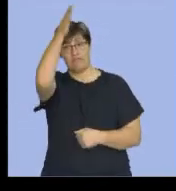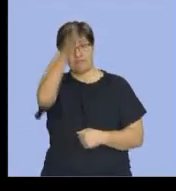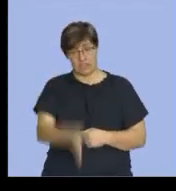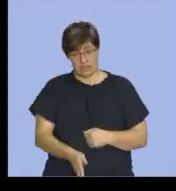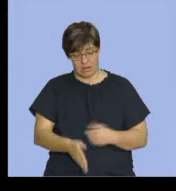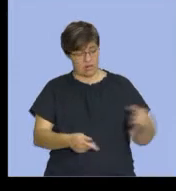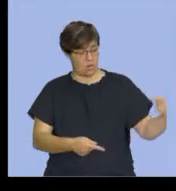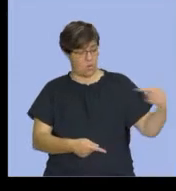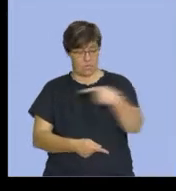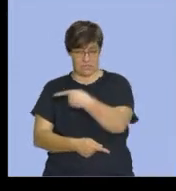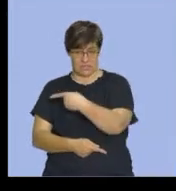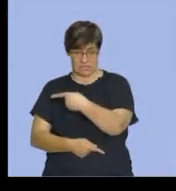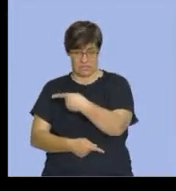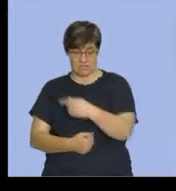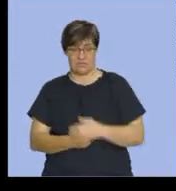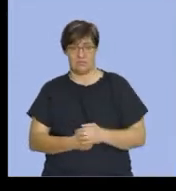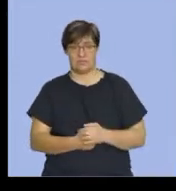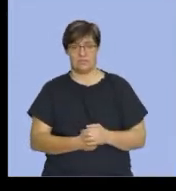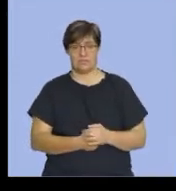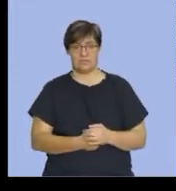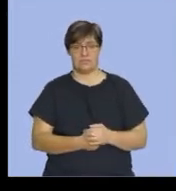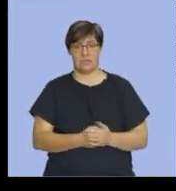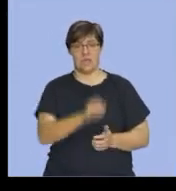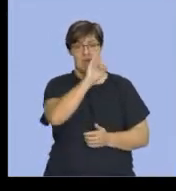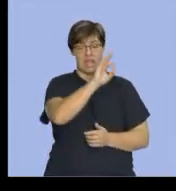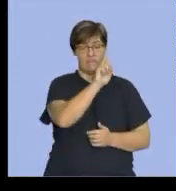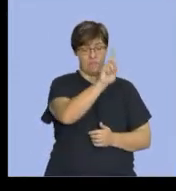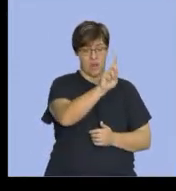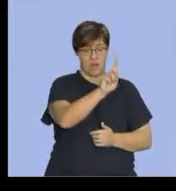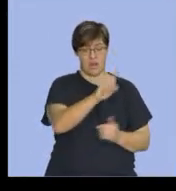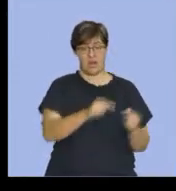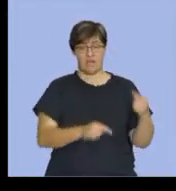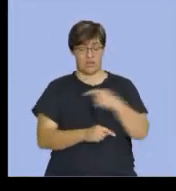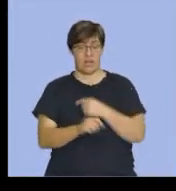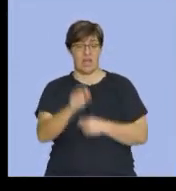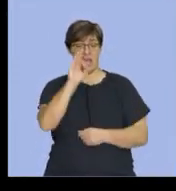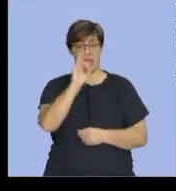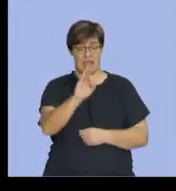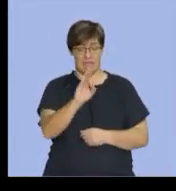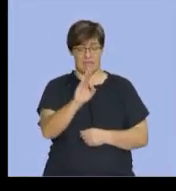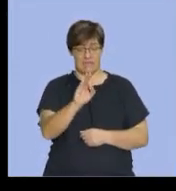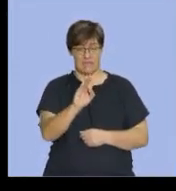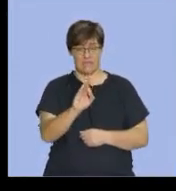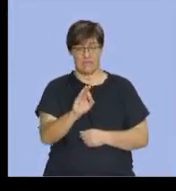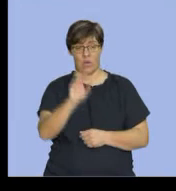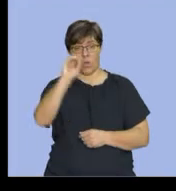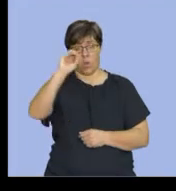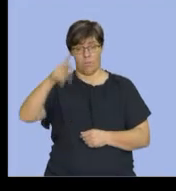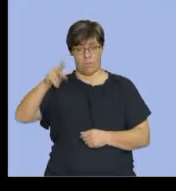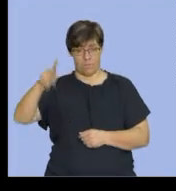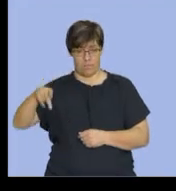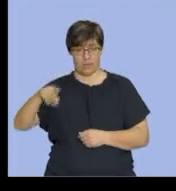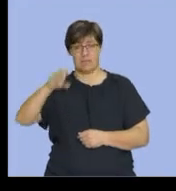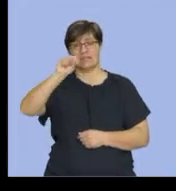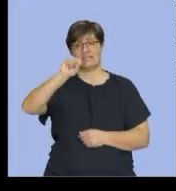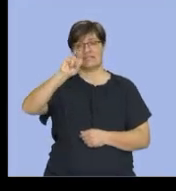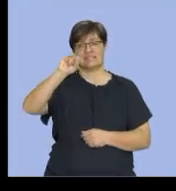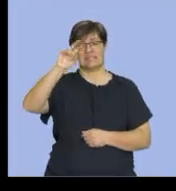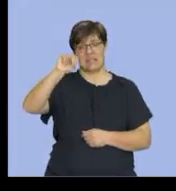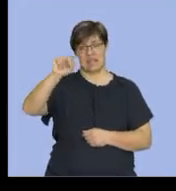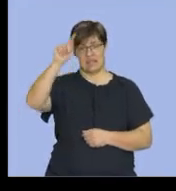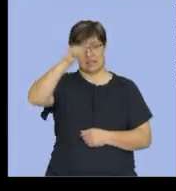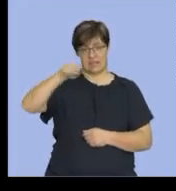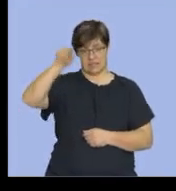So F1 vertical is F, opposite means sine